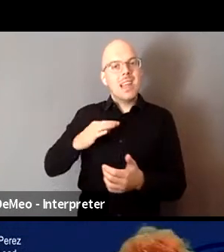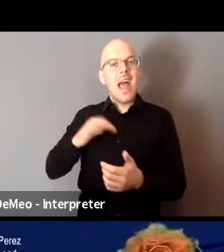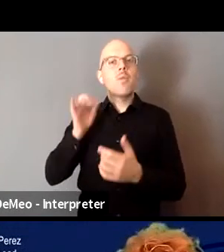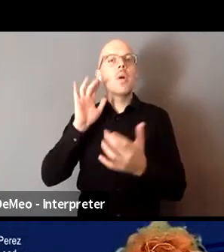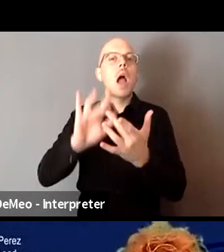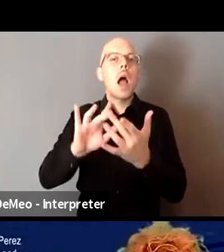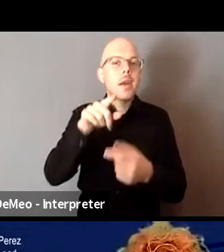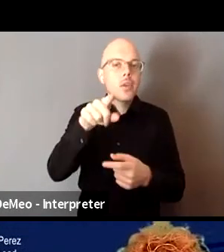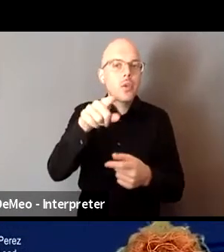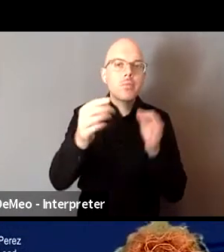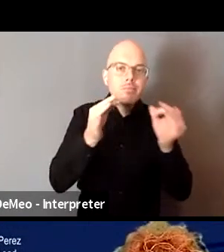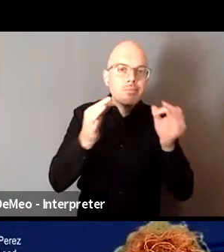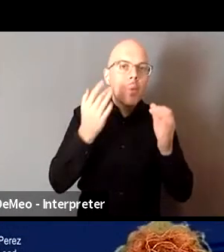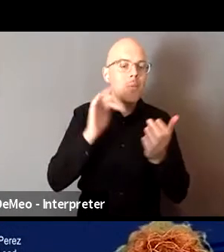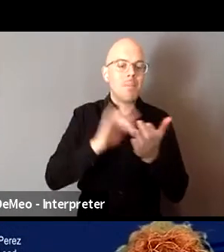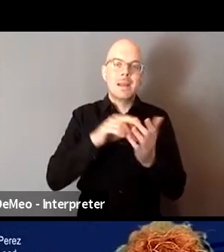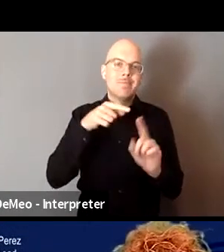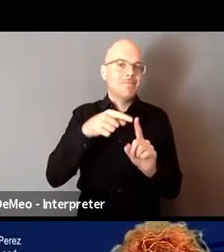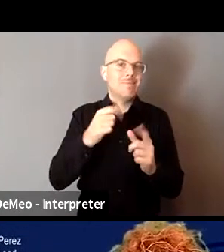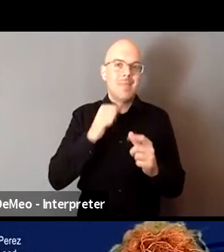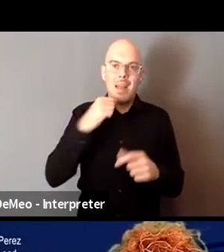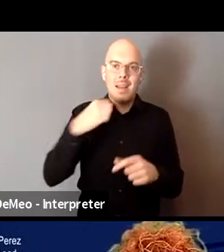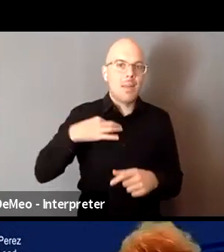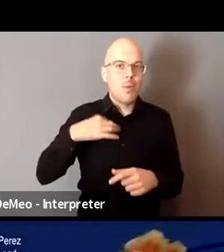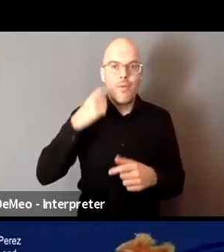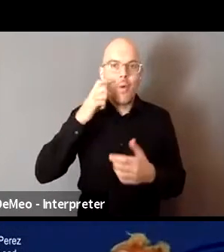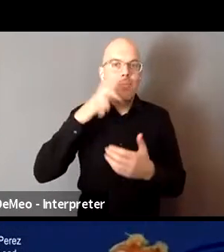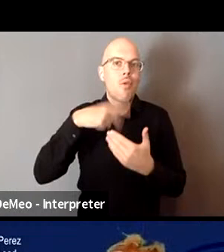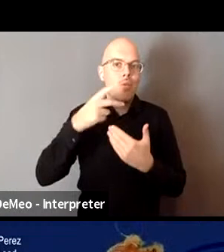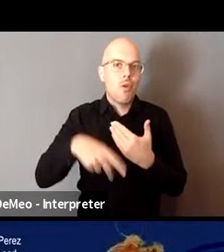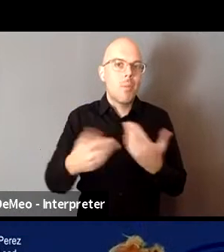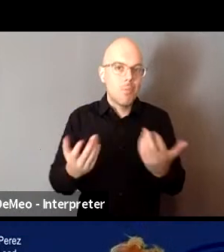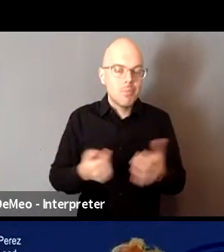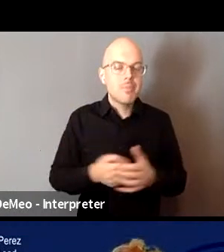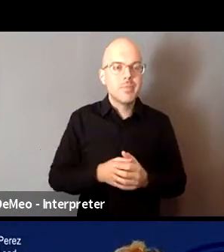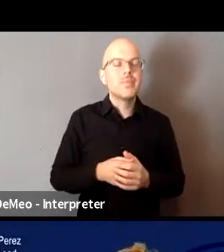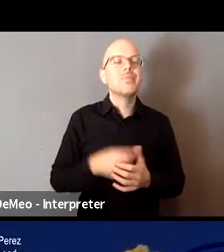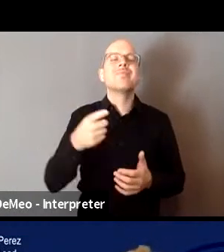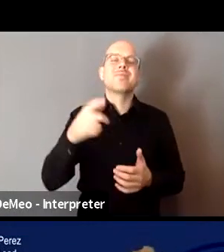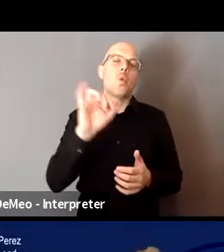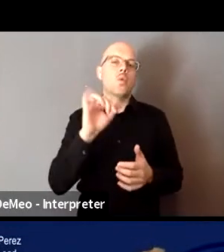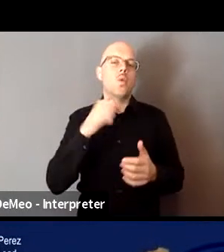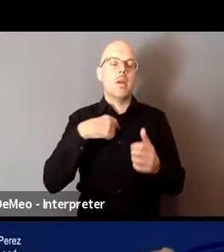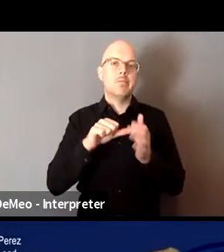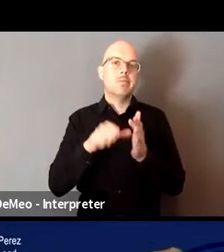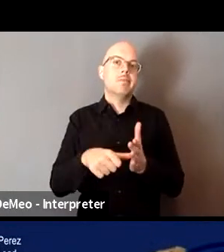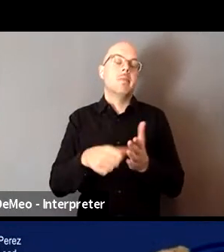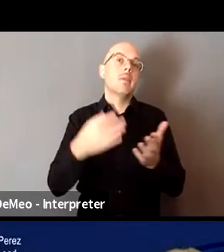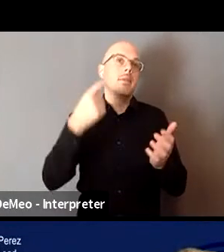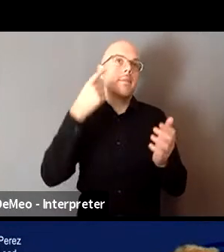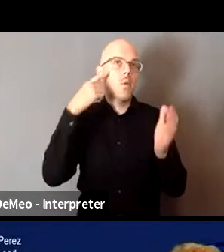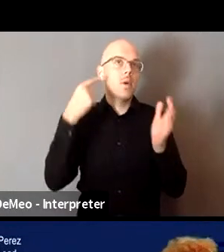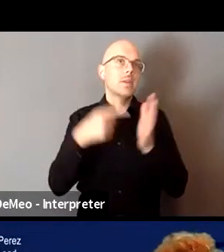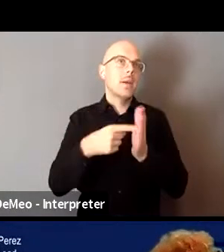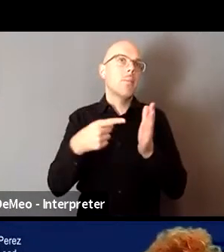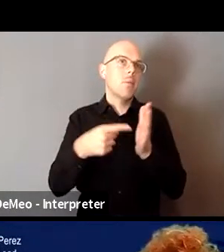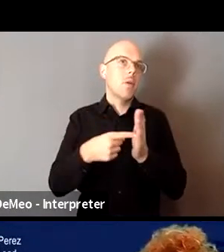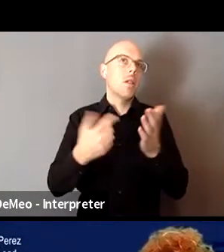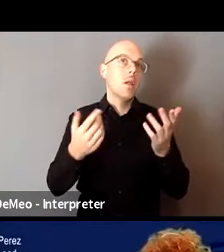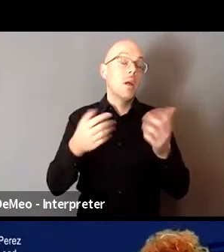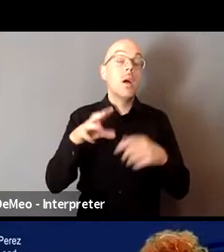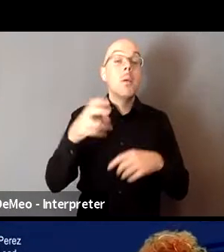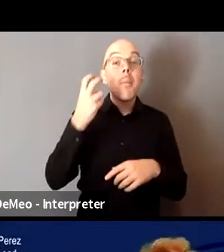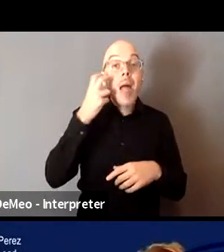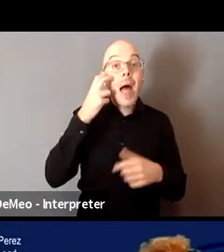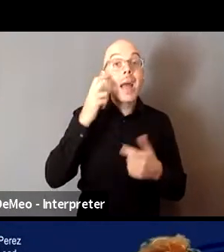reason medically why you wouldn't be eligible for the program. And I will say, and I guess like I will say, like, for instance, blindness